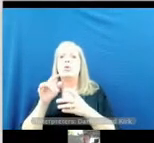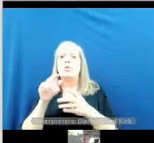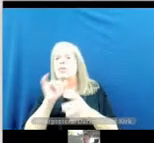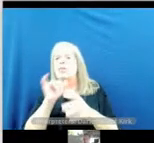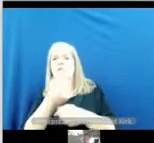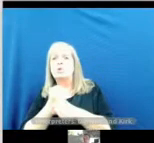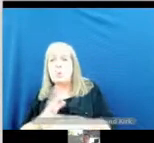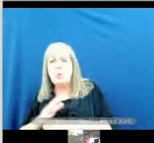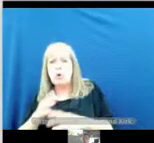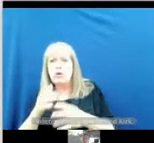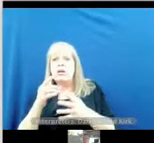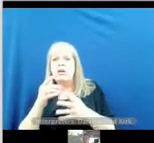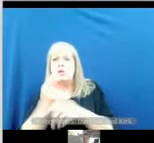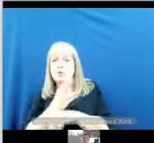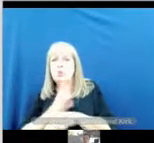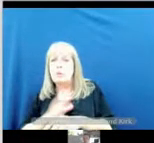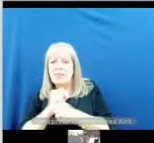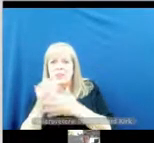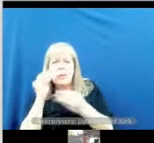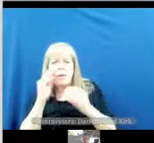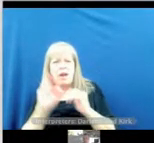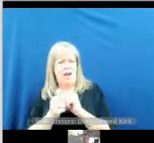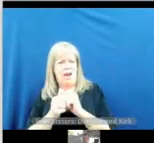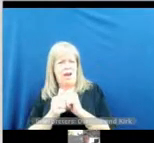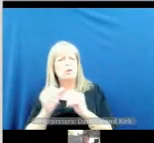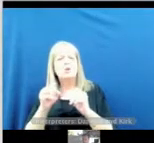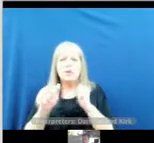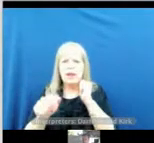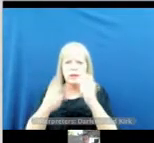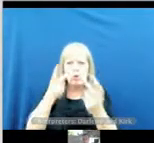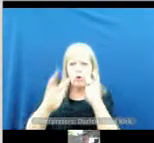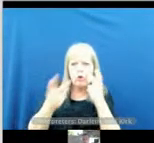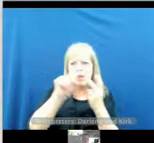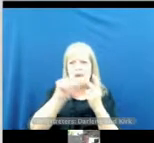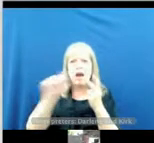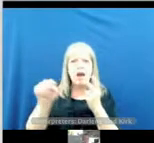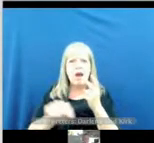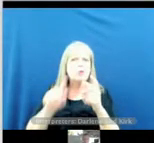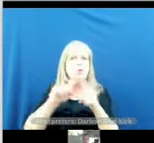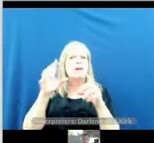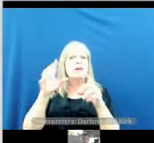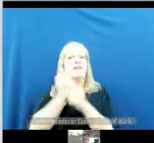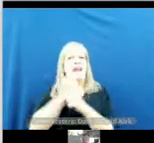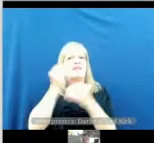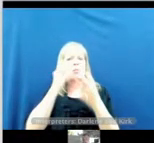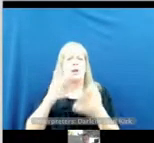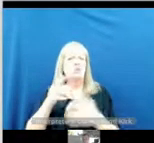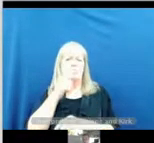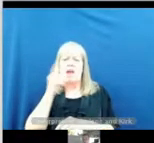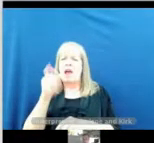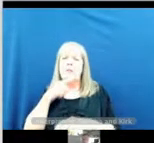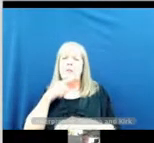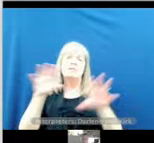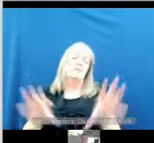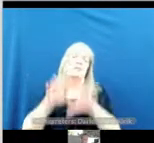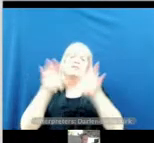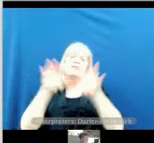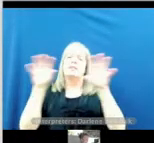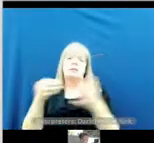always ways that we can still use resources, and they don't even have to be fancy or costly